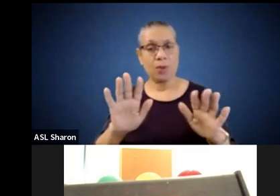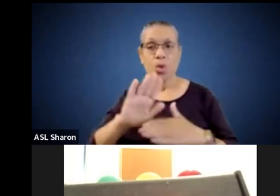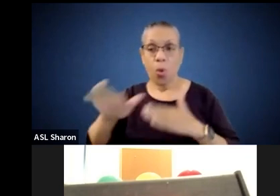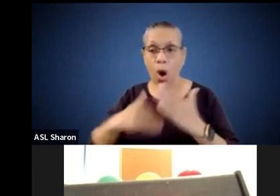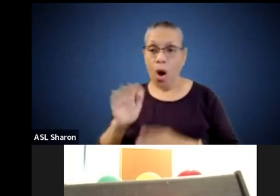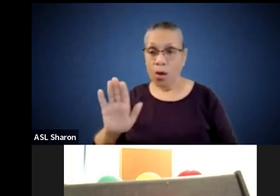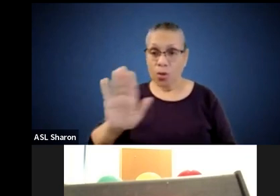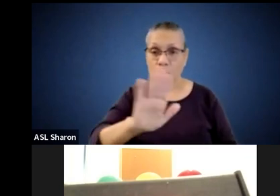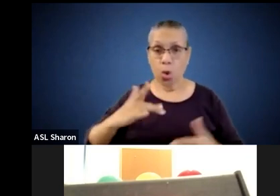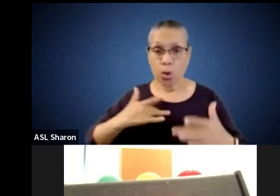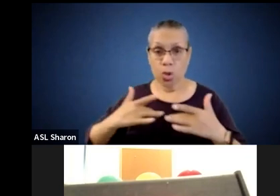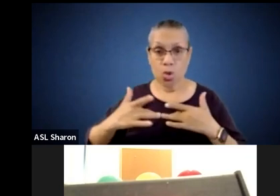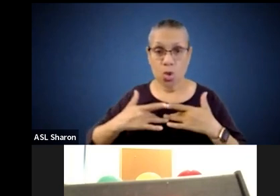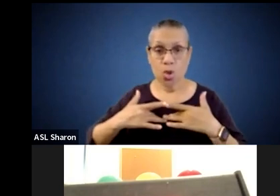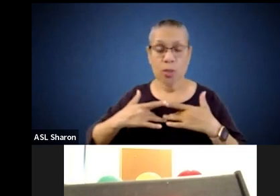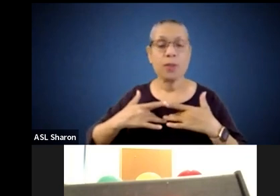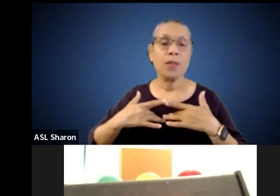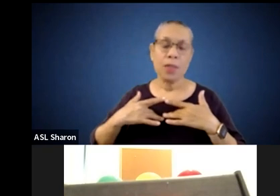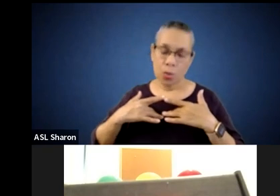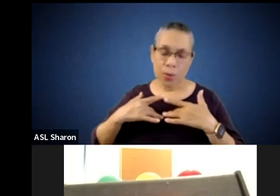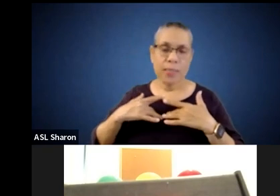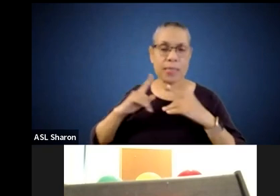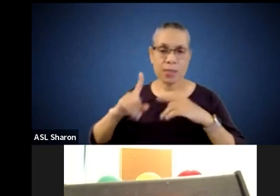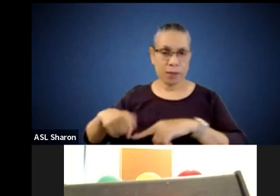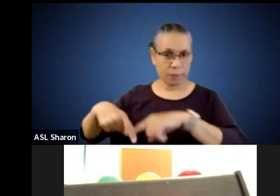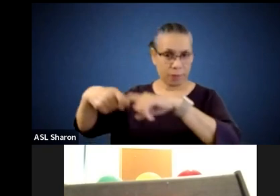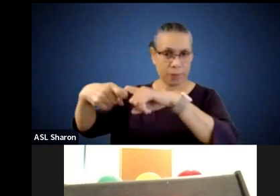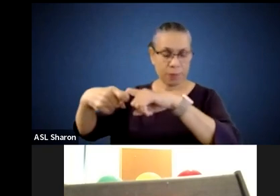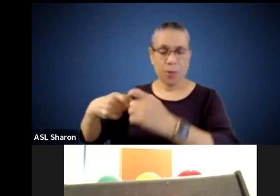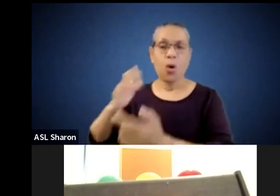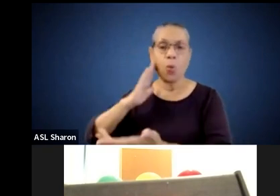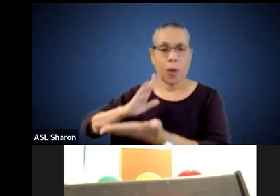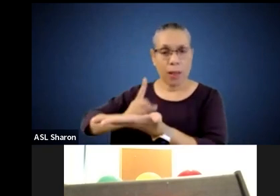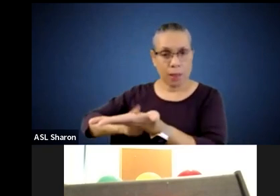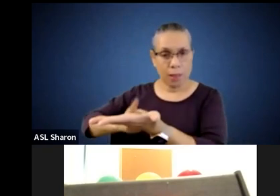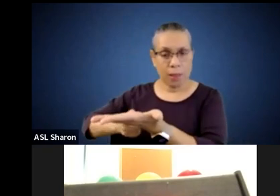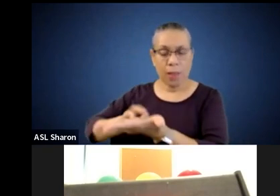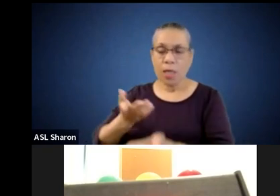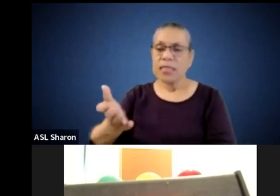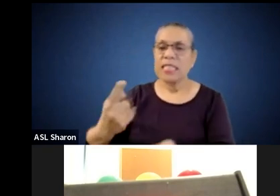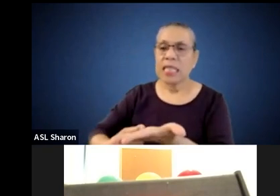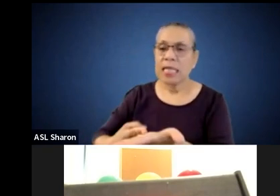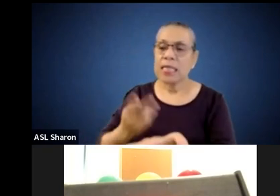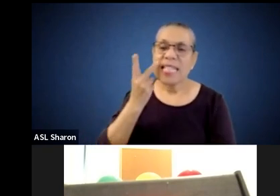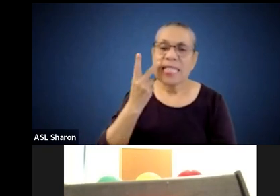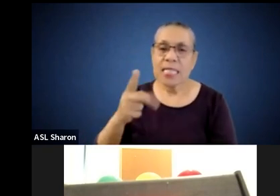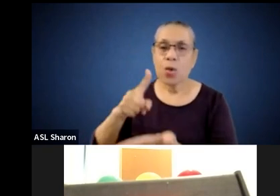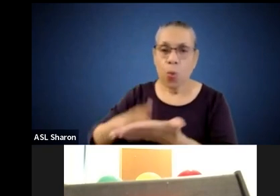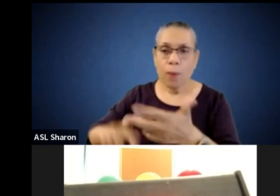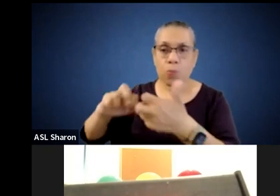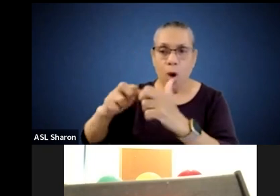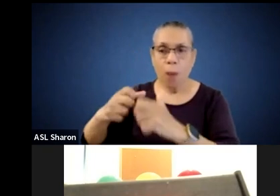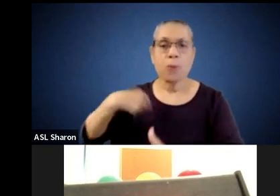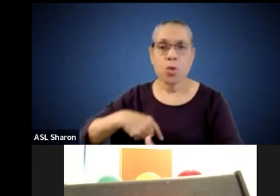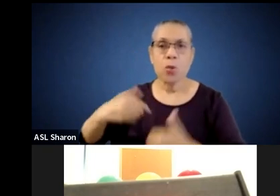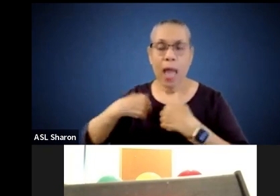concerns we need to put back on the table to make sure that we are getting those issues addressed as we look at this budget to make sure